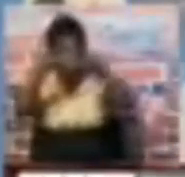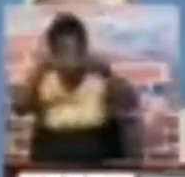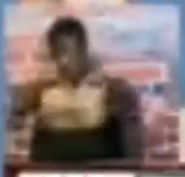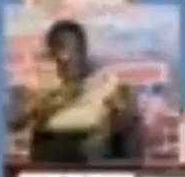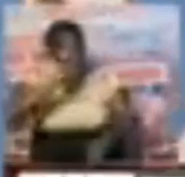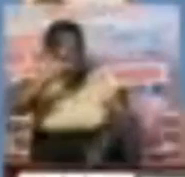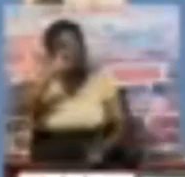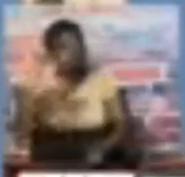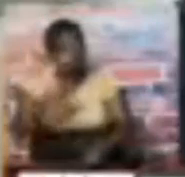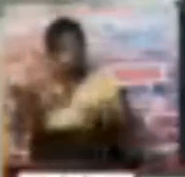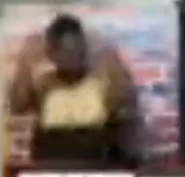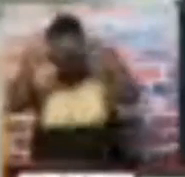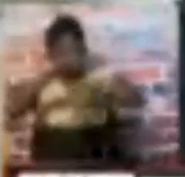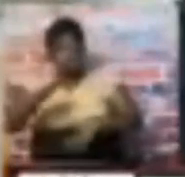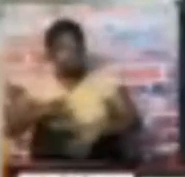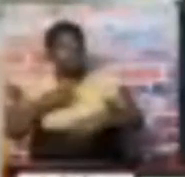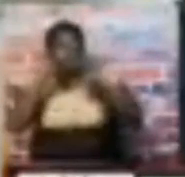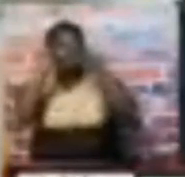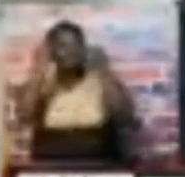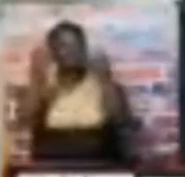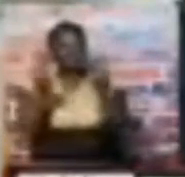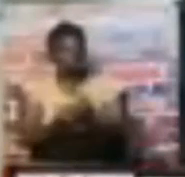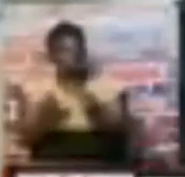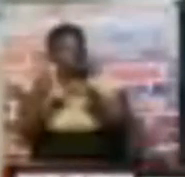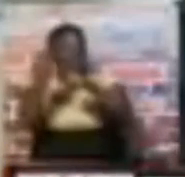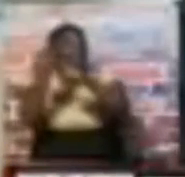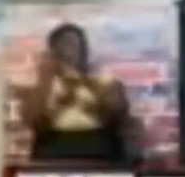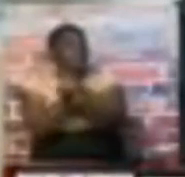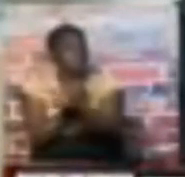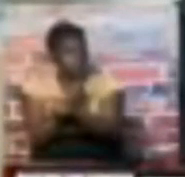here tonight with my team is the when.